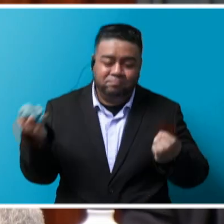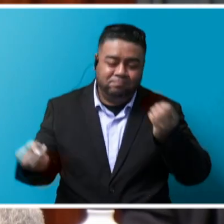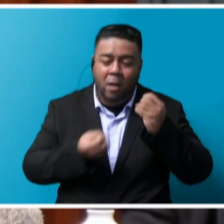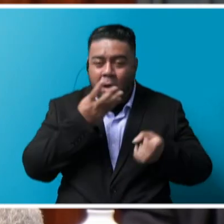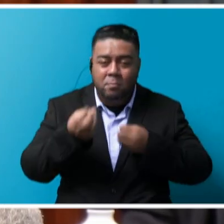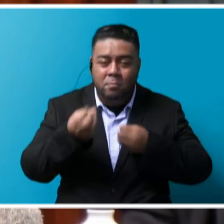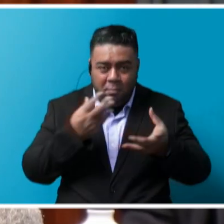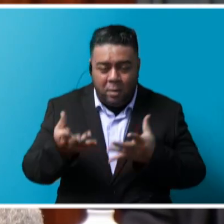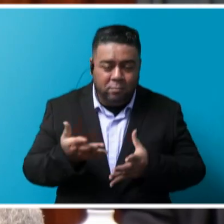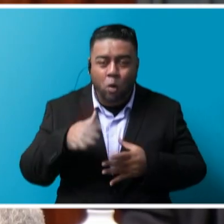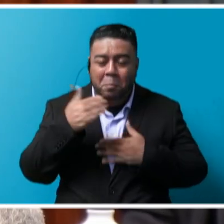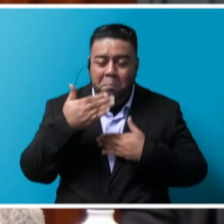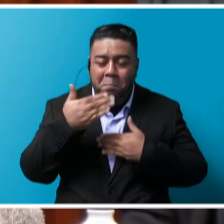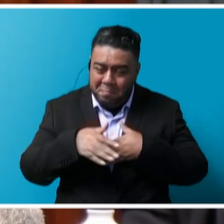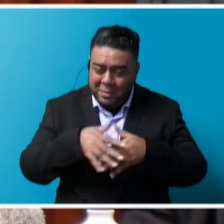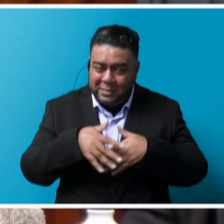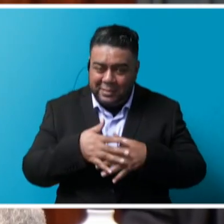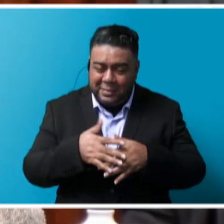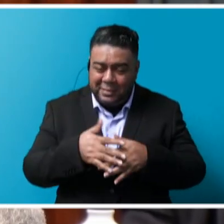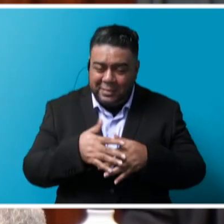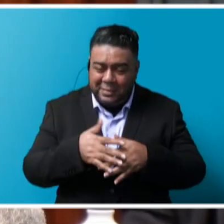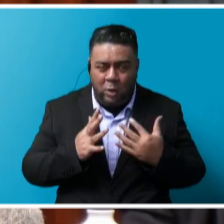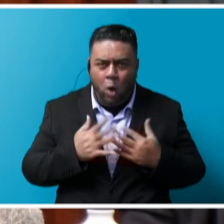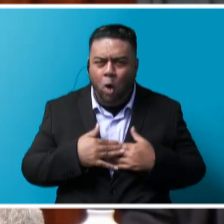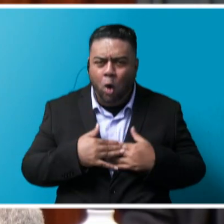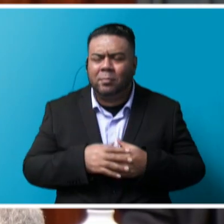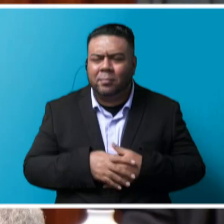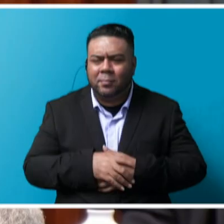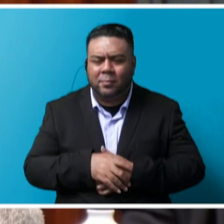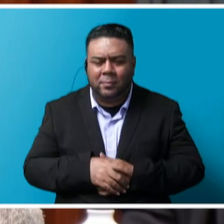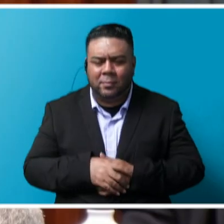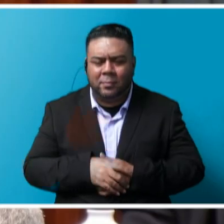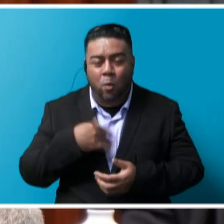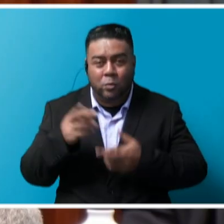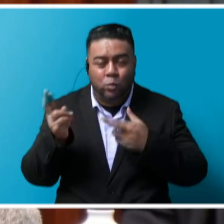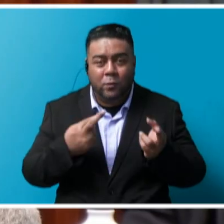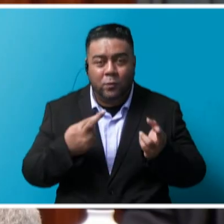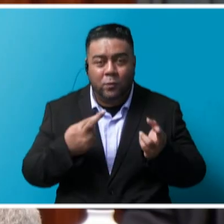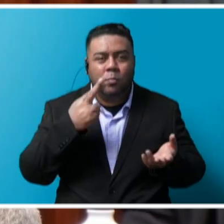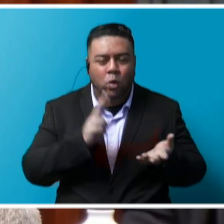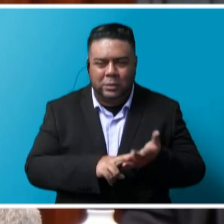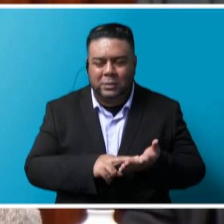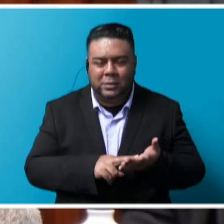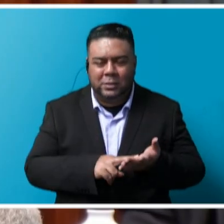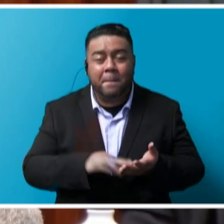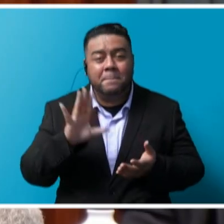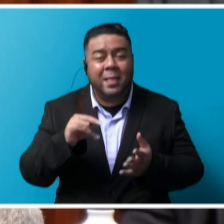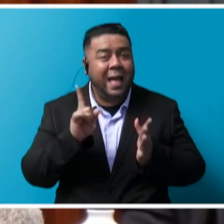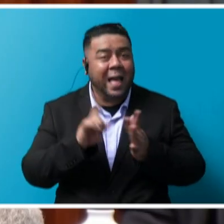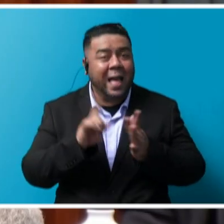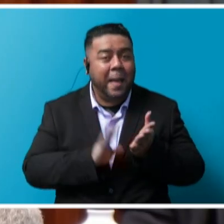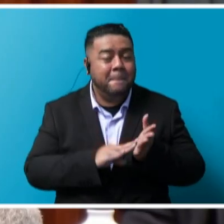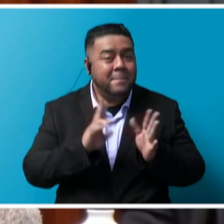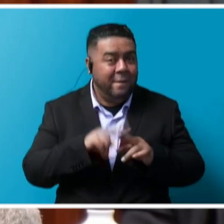on the status of the public debt. I want to refer to a report by the IMF released in